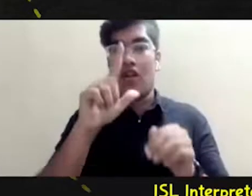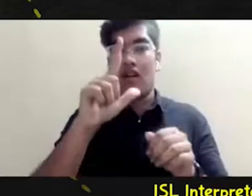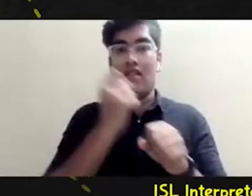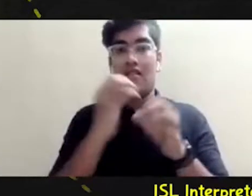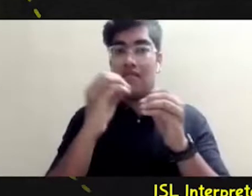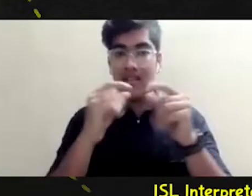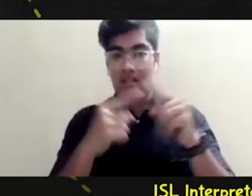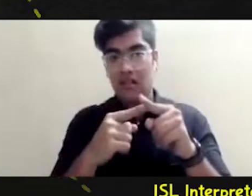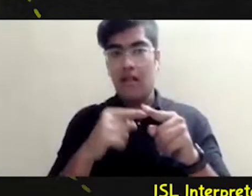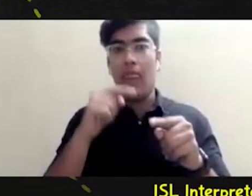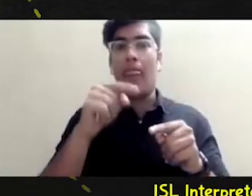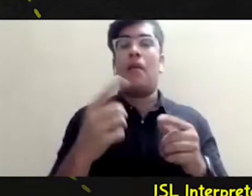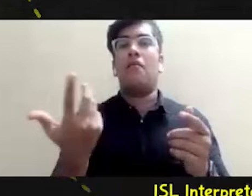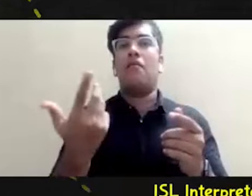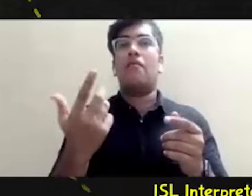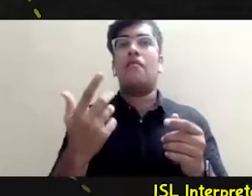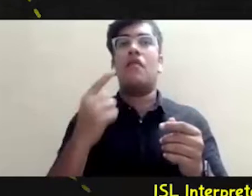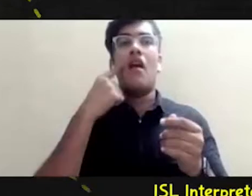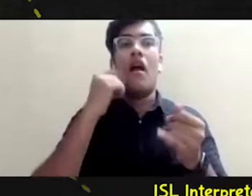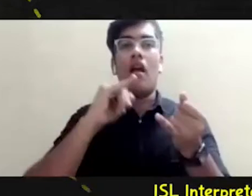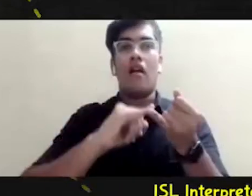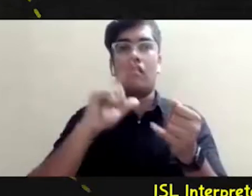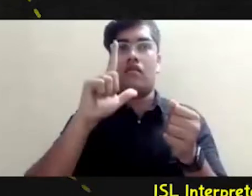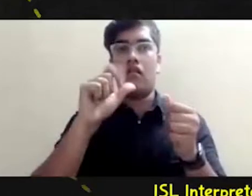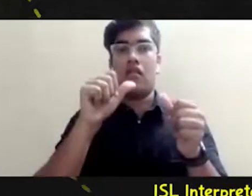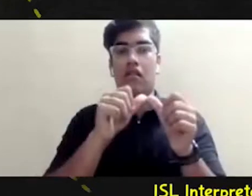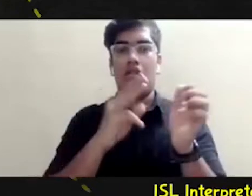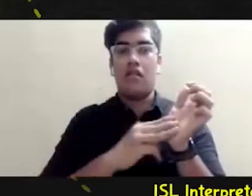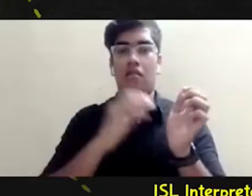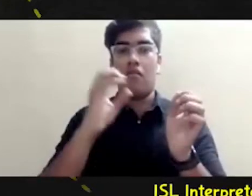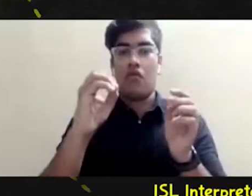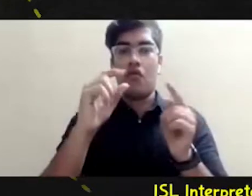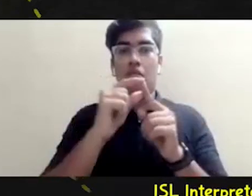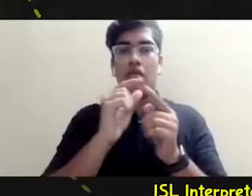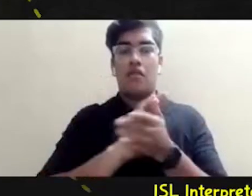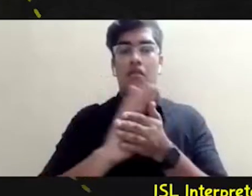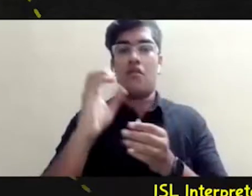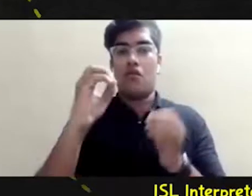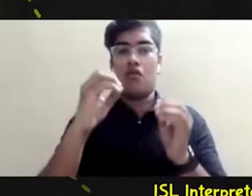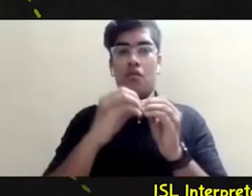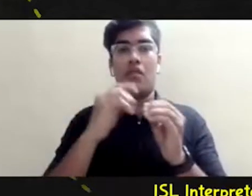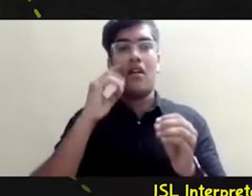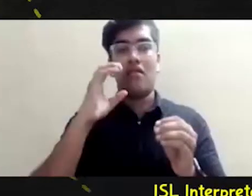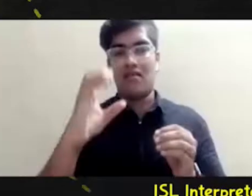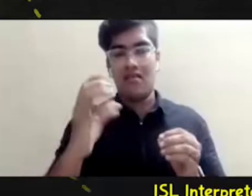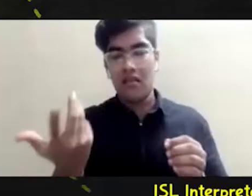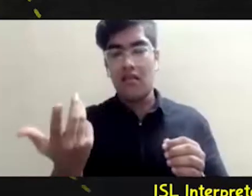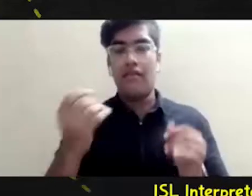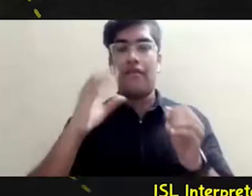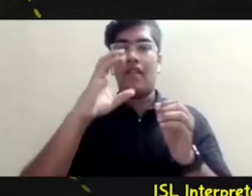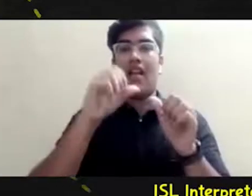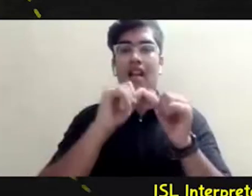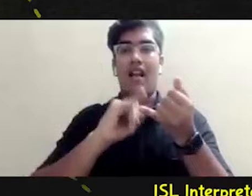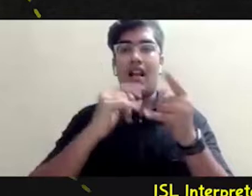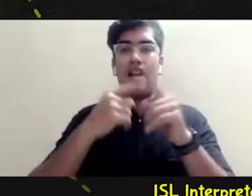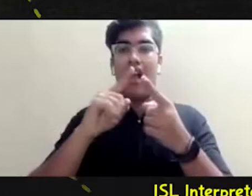Islamophobic, casteist, even transphobic. And what do you do with that? Can you support them, right? So